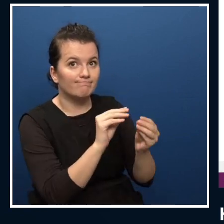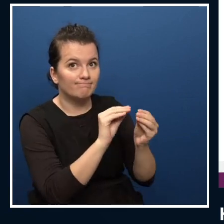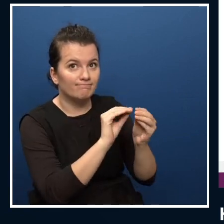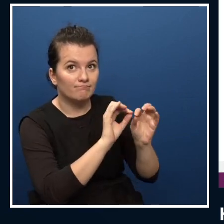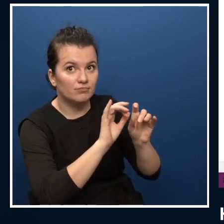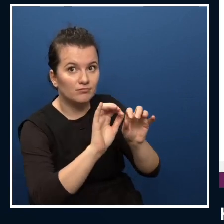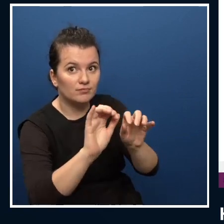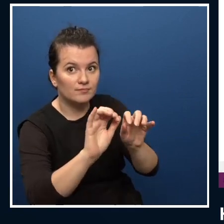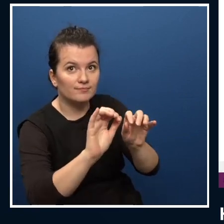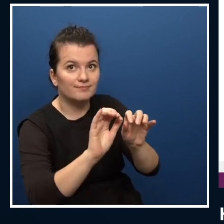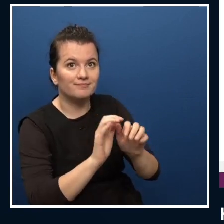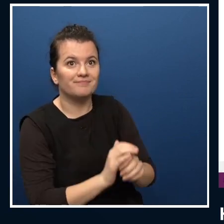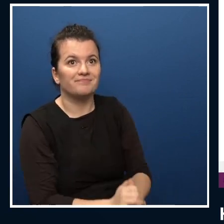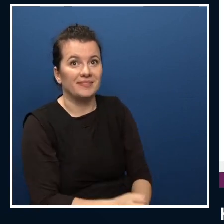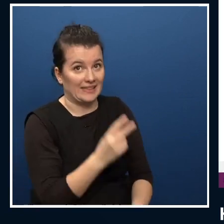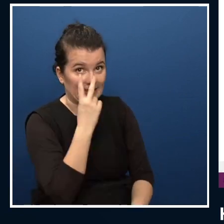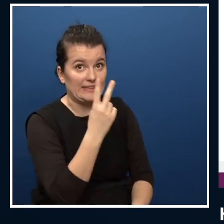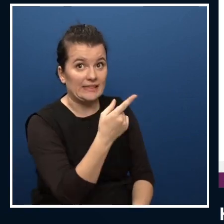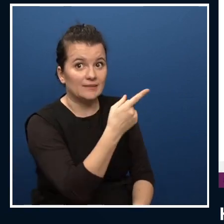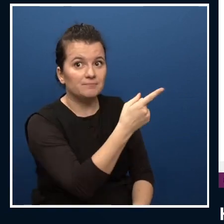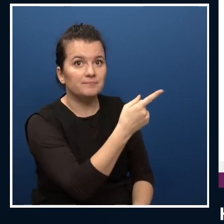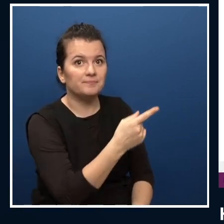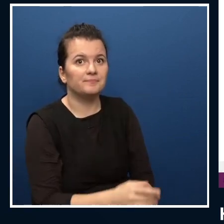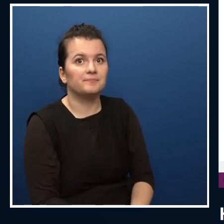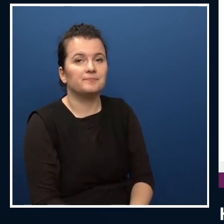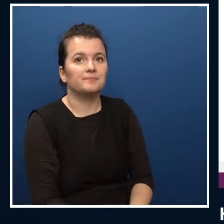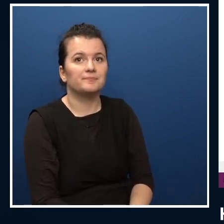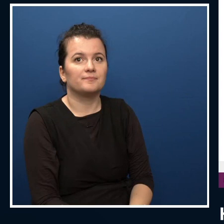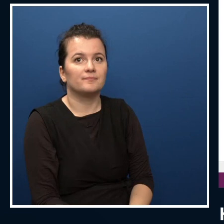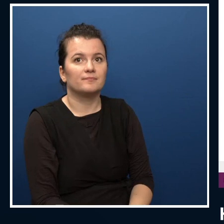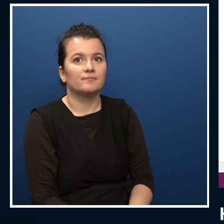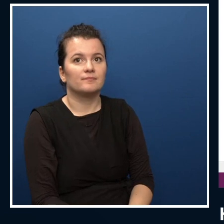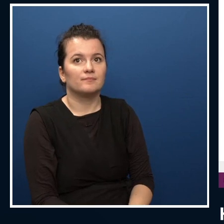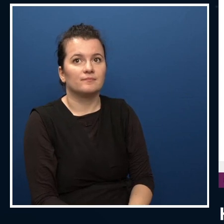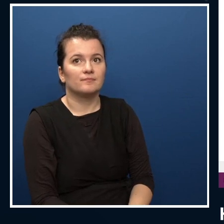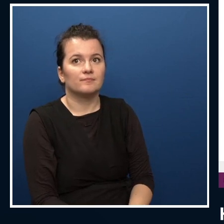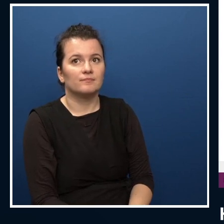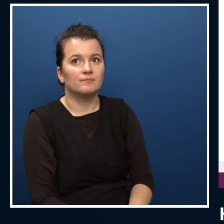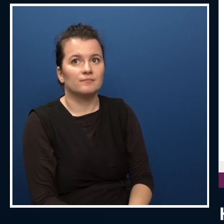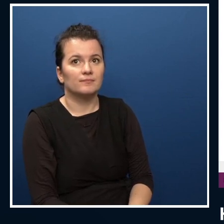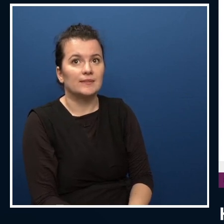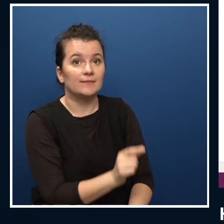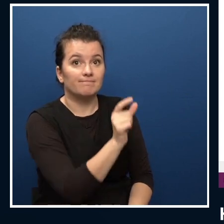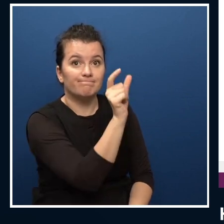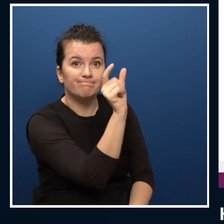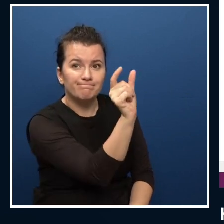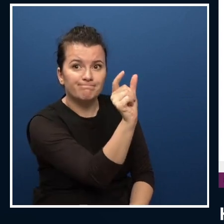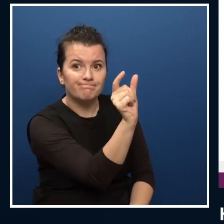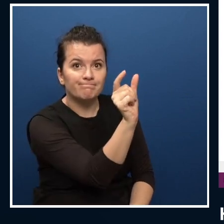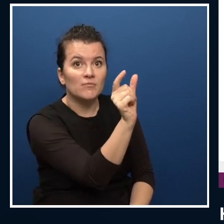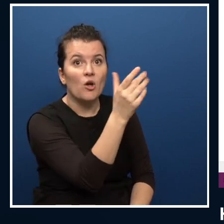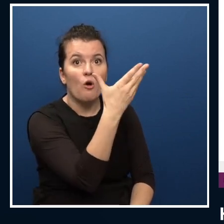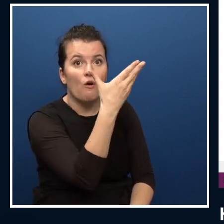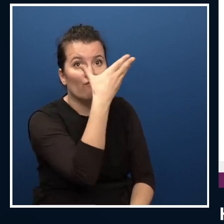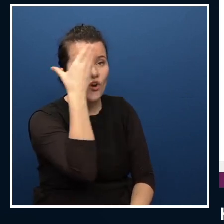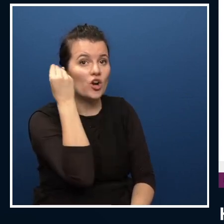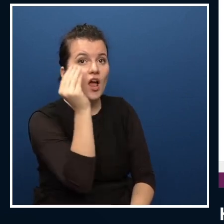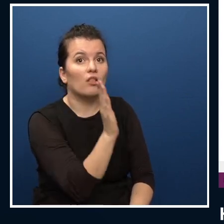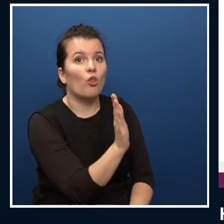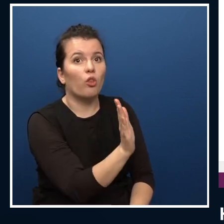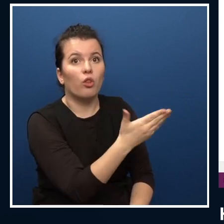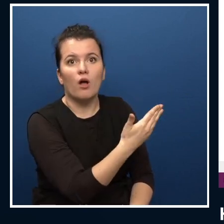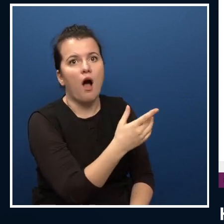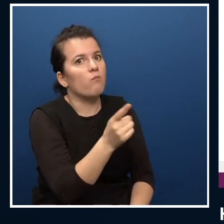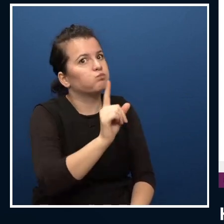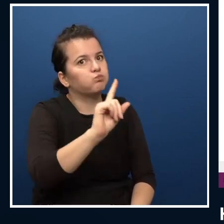You see? And I can't forget this piece. We have a front door that